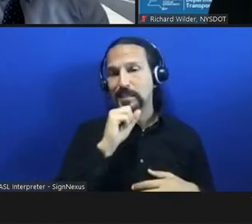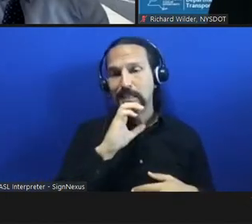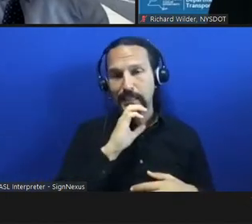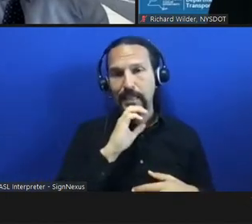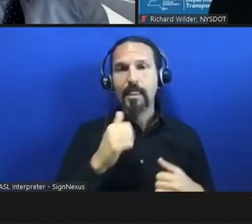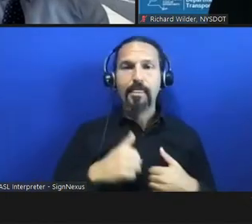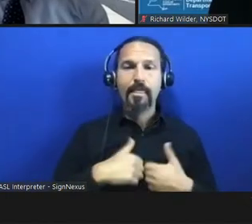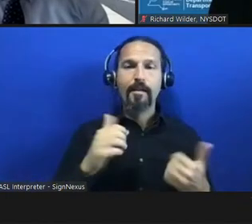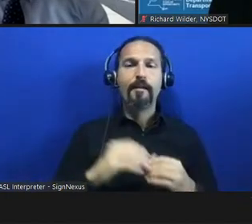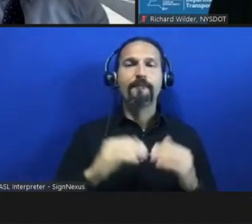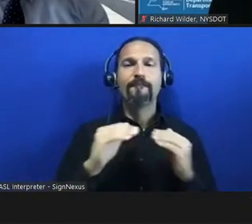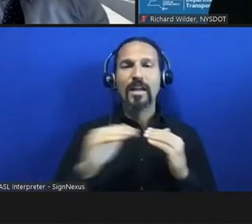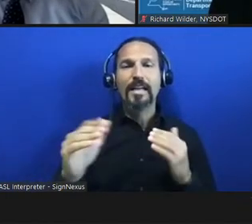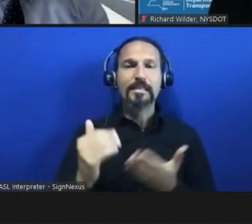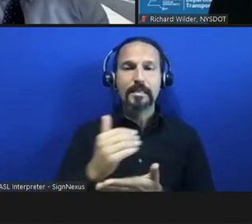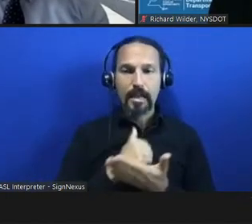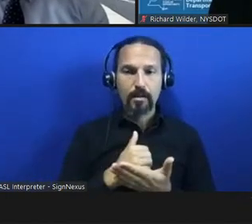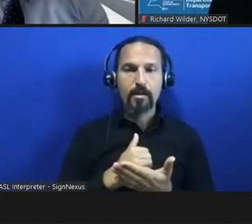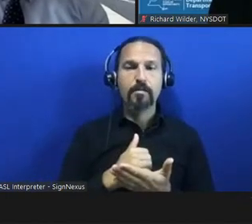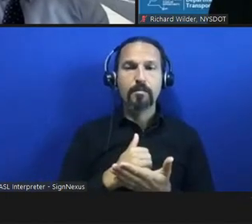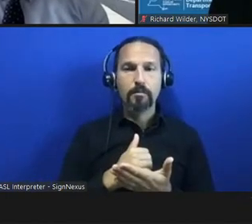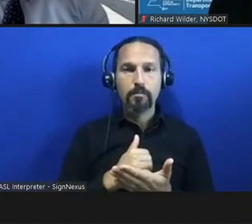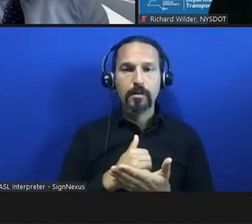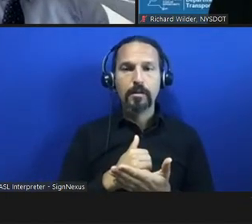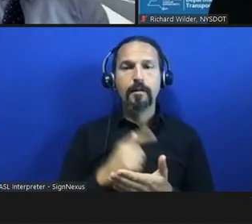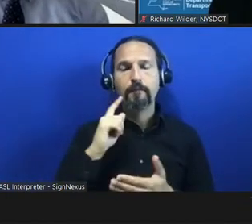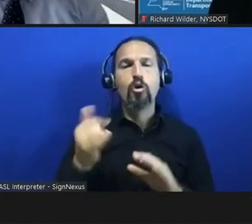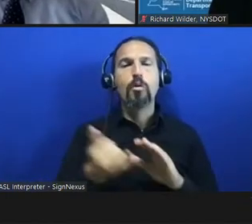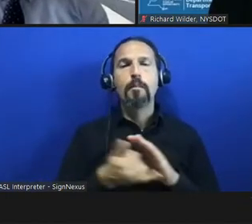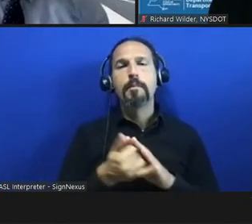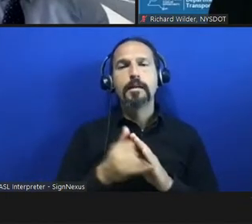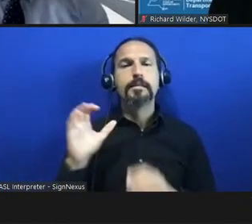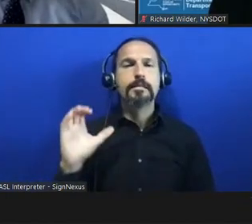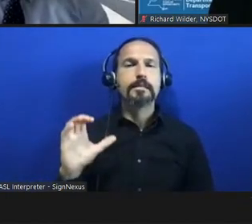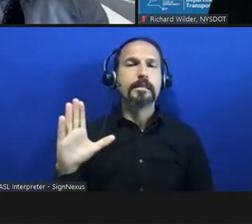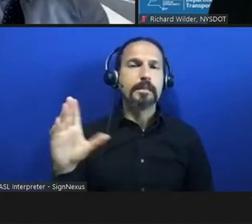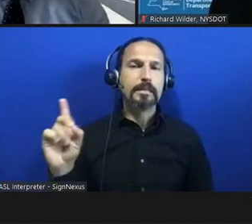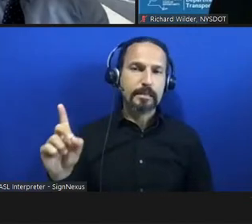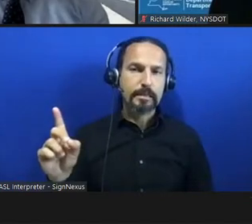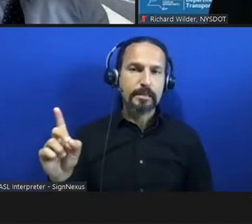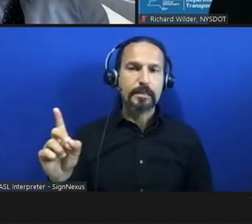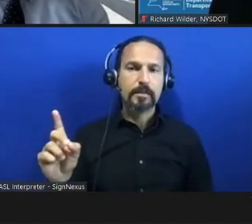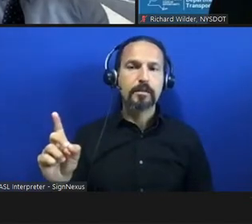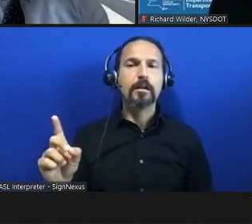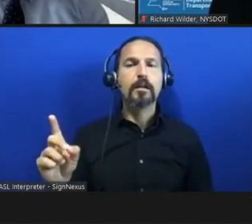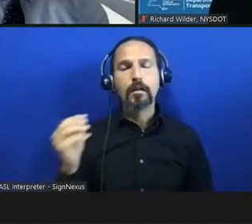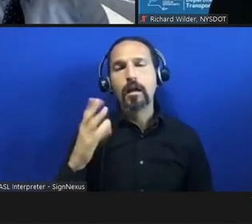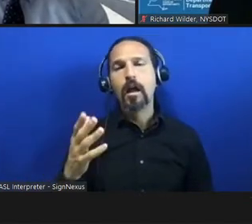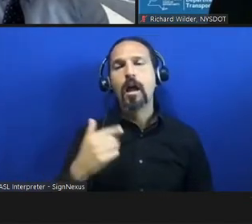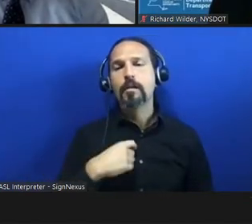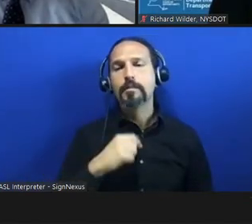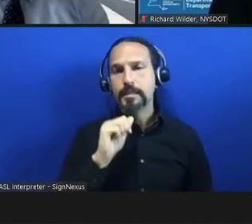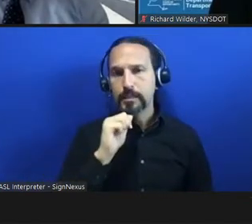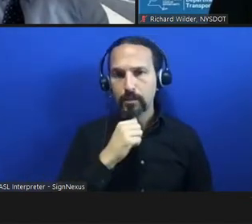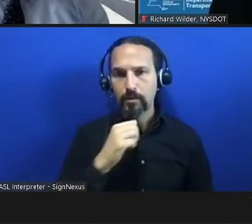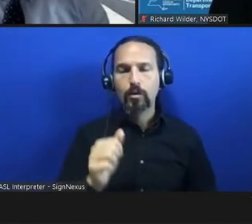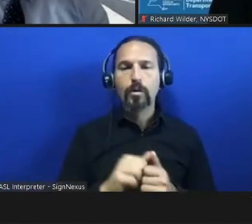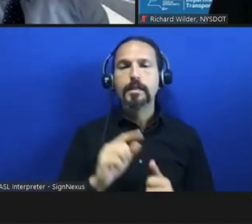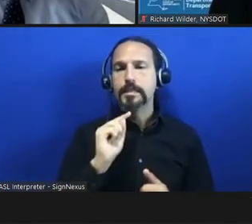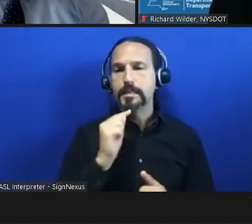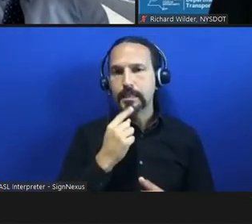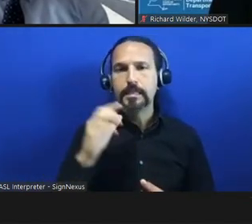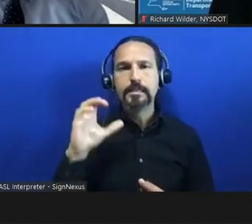living on a fixed income and what would be the Manhattan Central business district moreover I suffer from severe